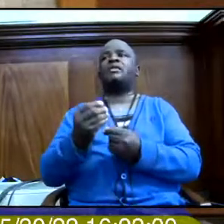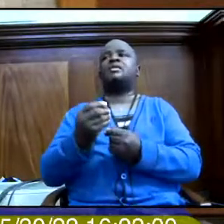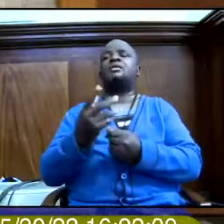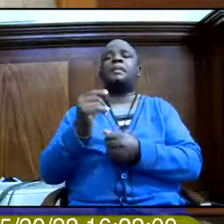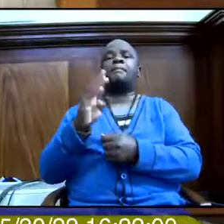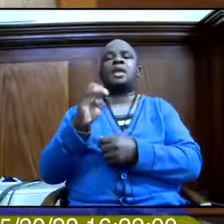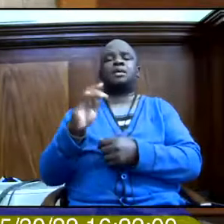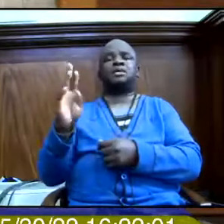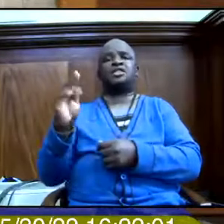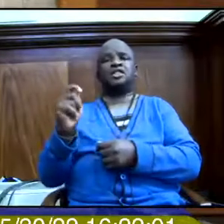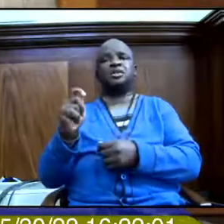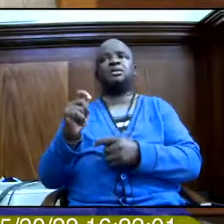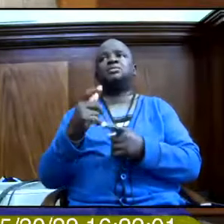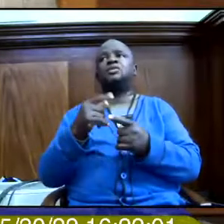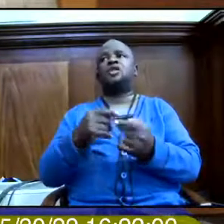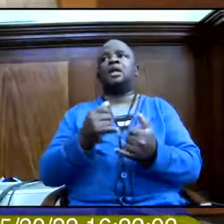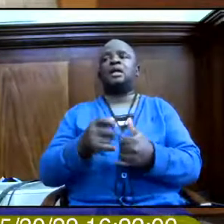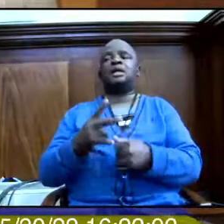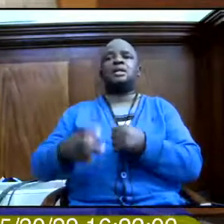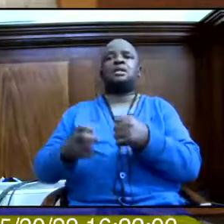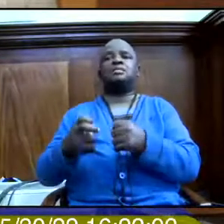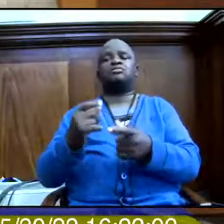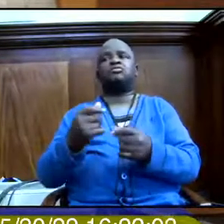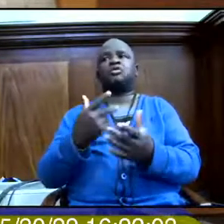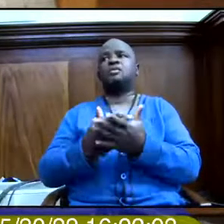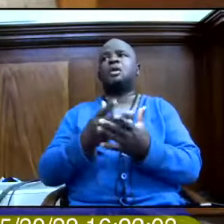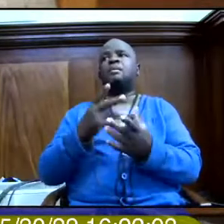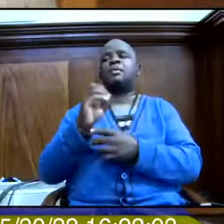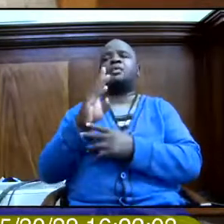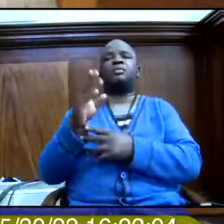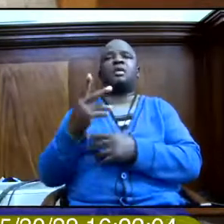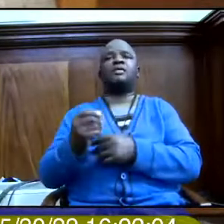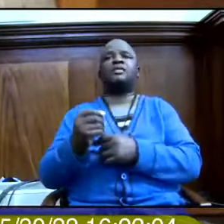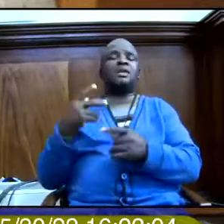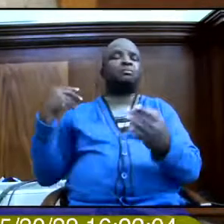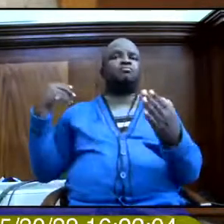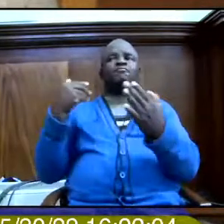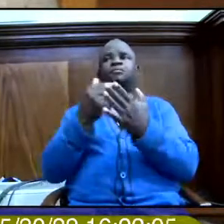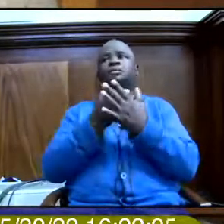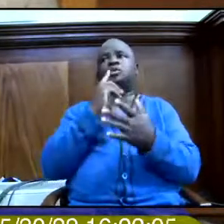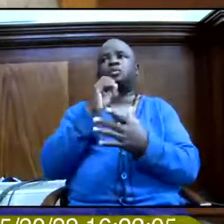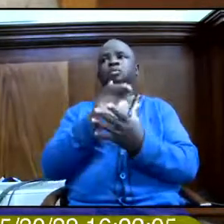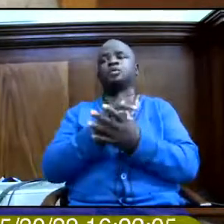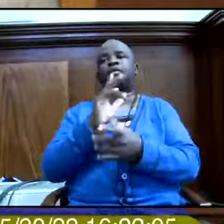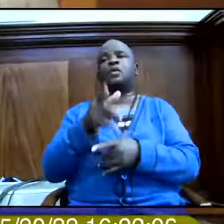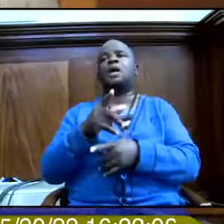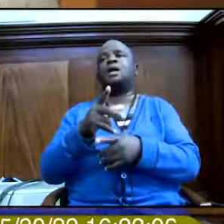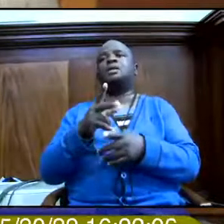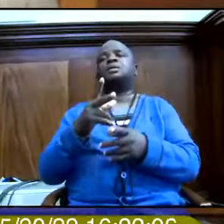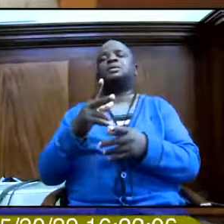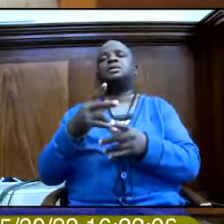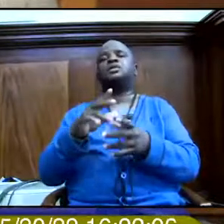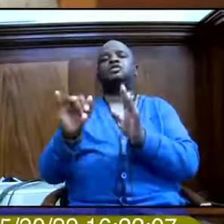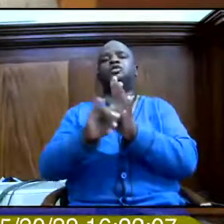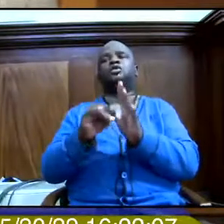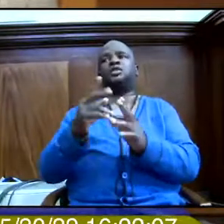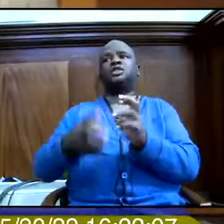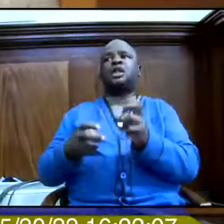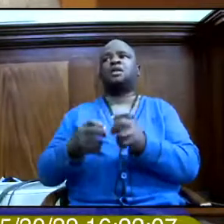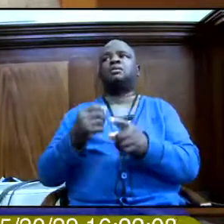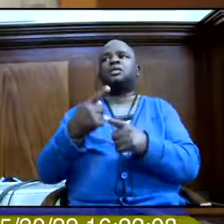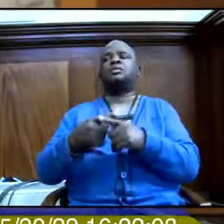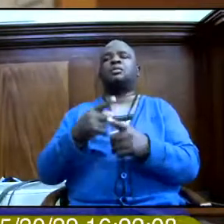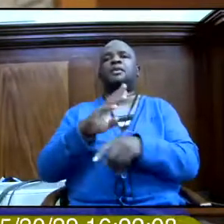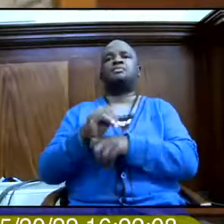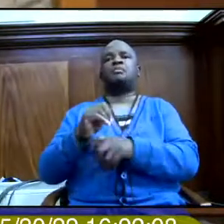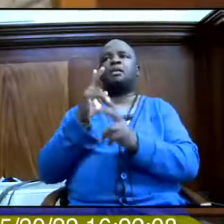brt there's a train as an alternative but here in blue fontaine we've been told that there's going to be a trey there's going to be a municipal